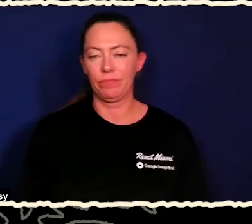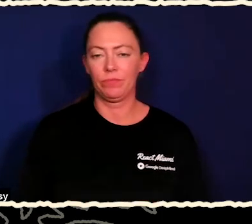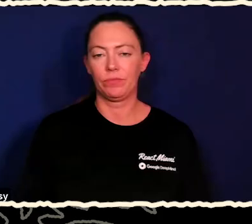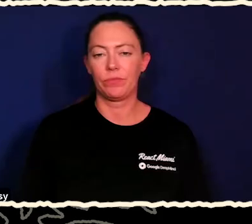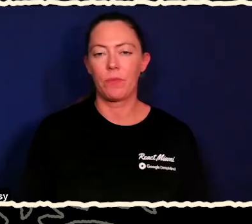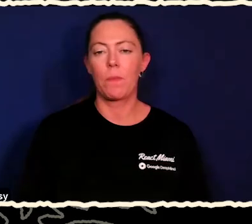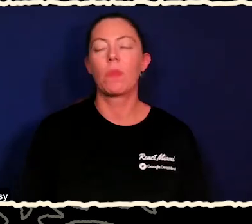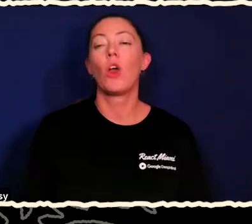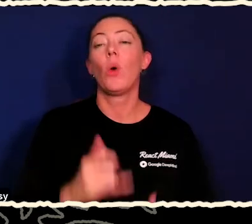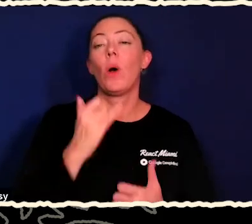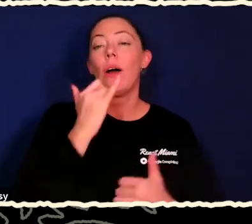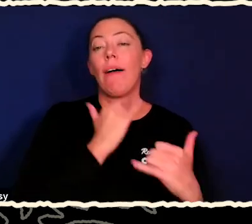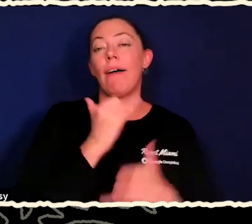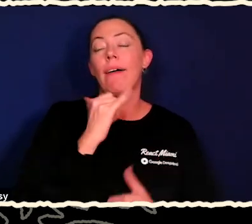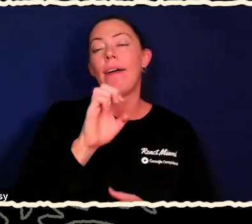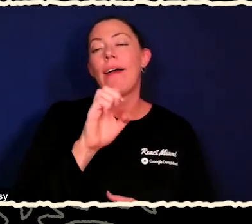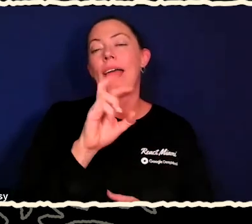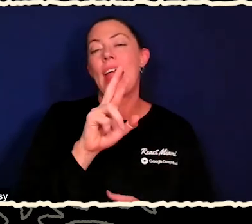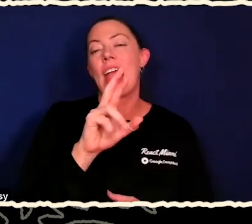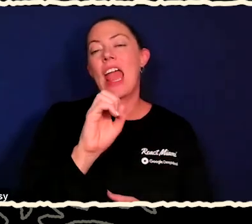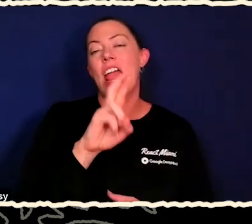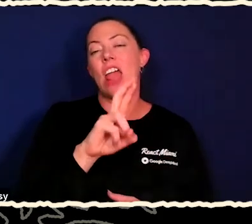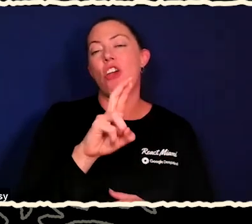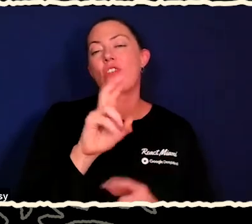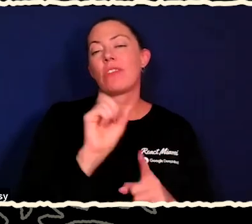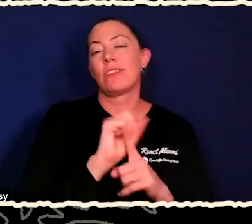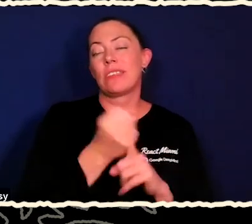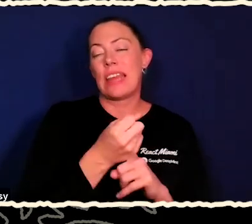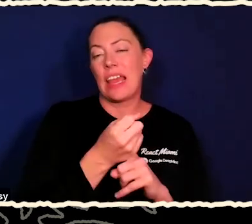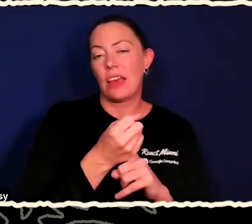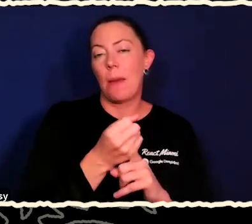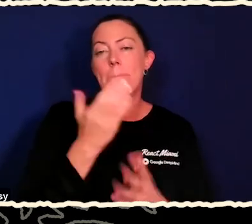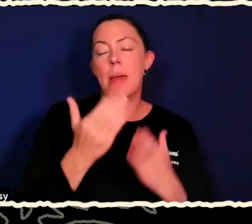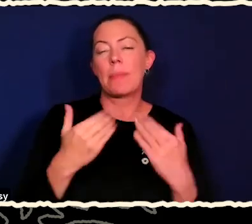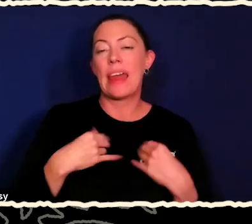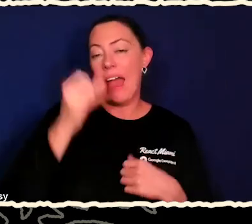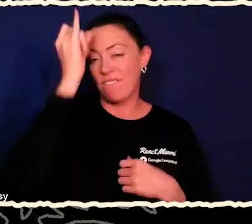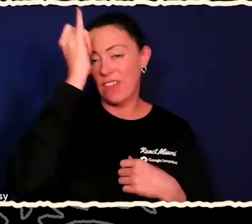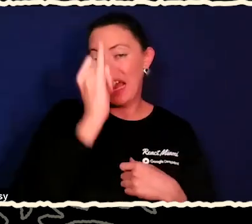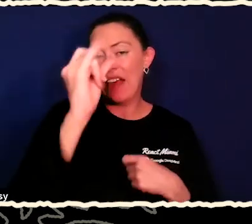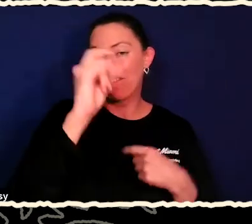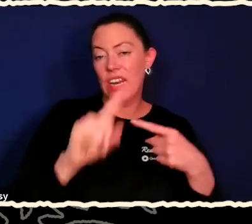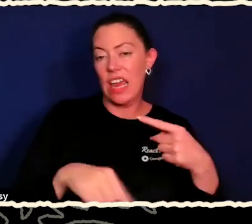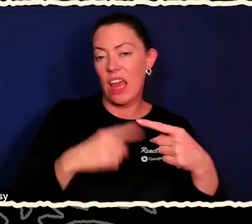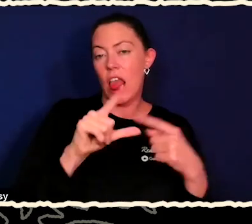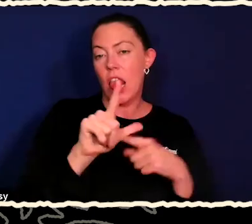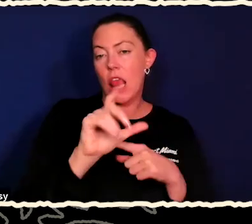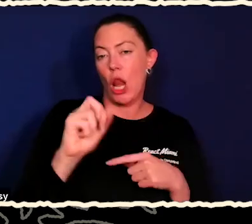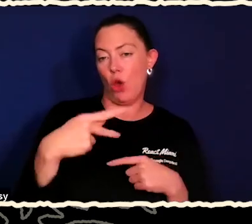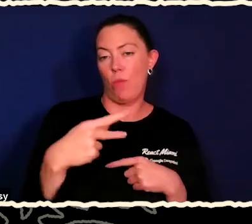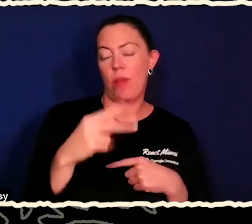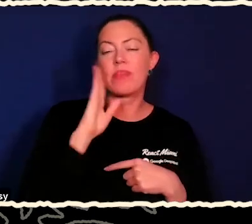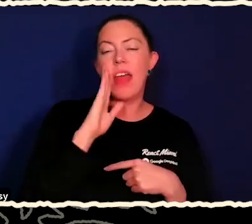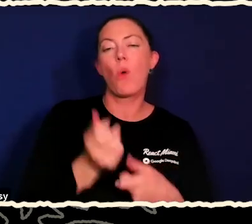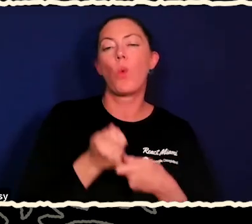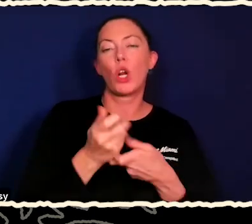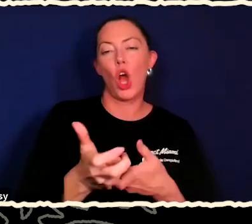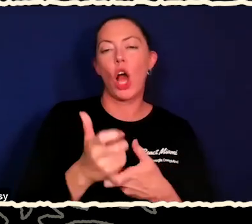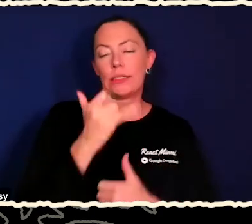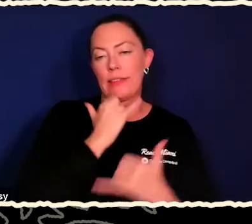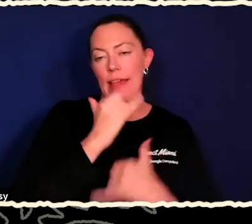For the error state, maybe there's like an infinite loop that would take it to the error state. Something like that.